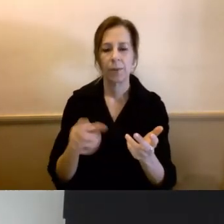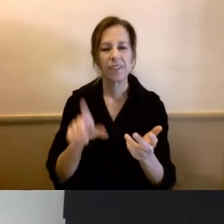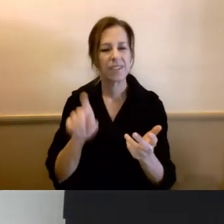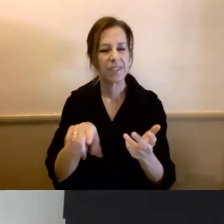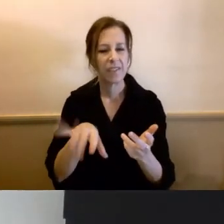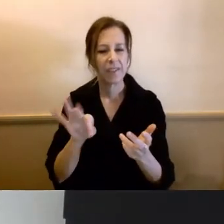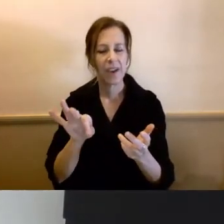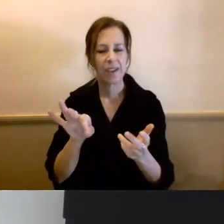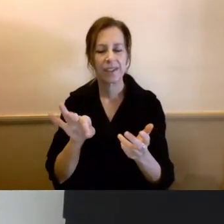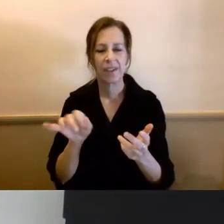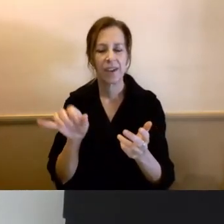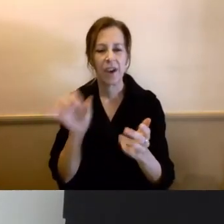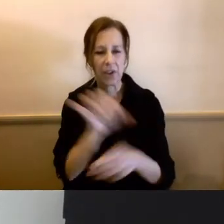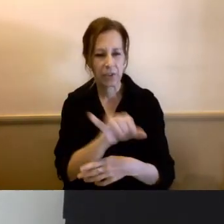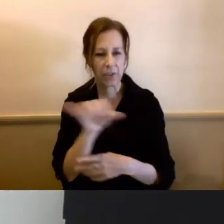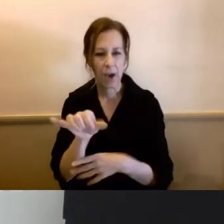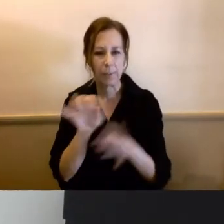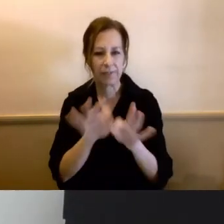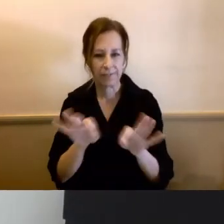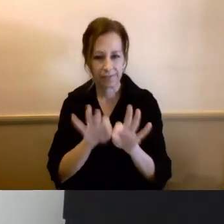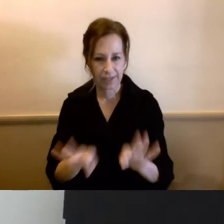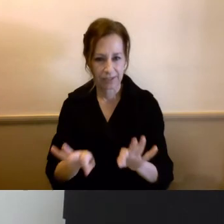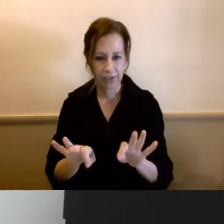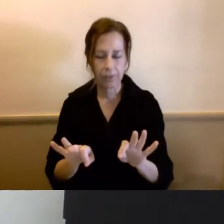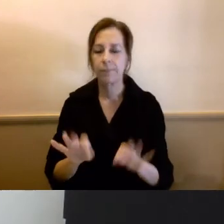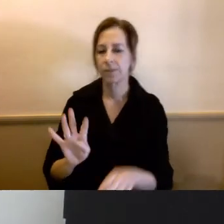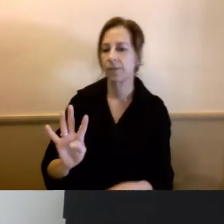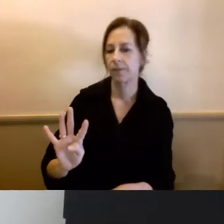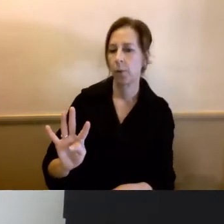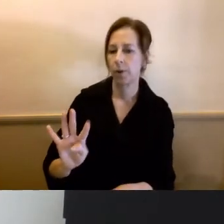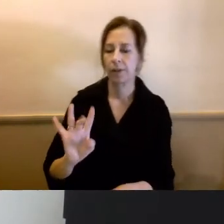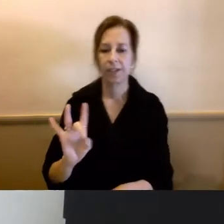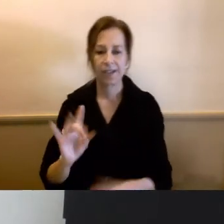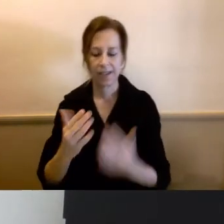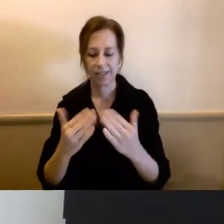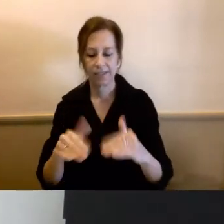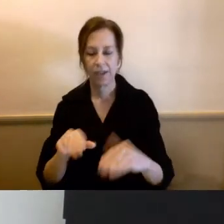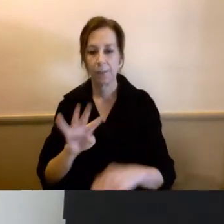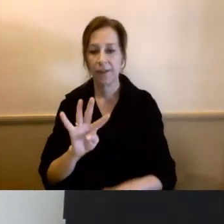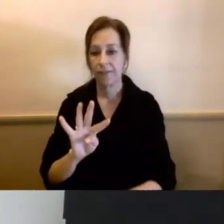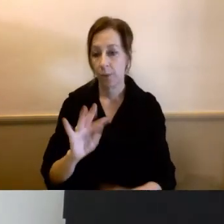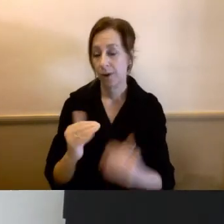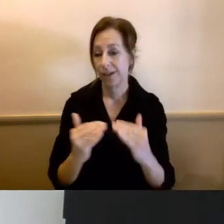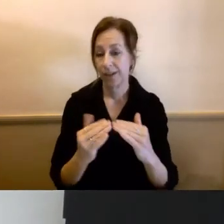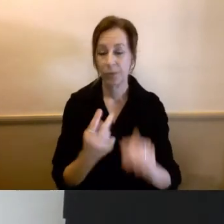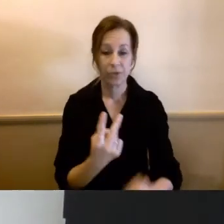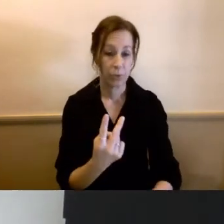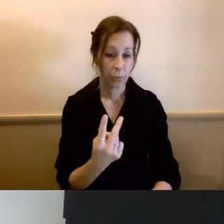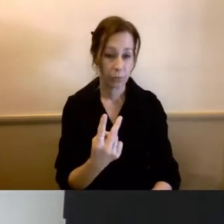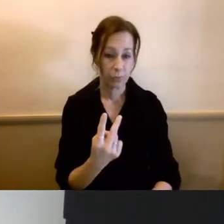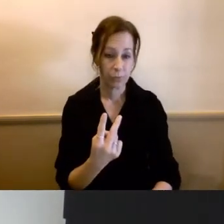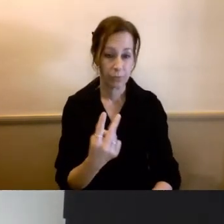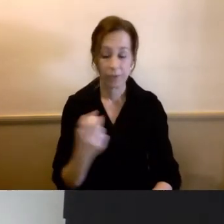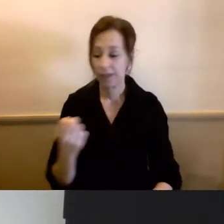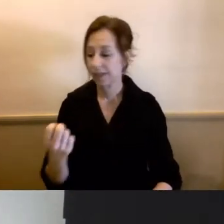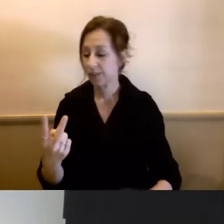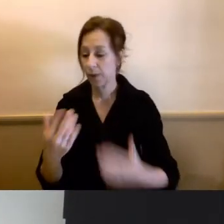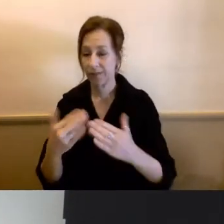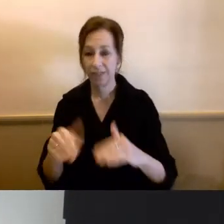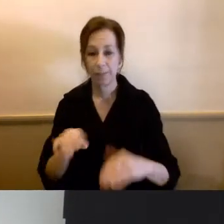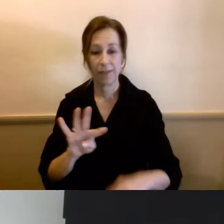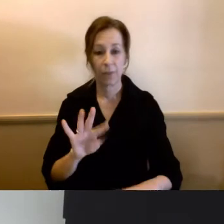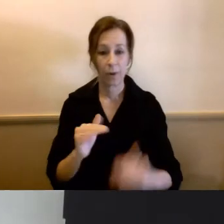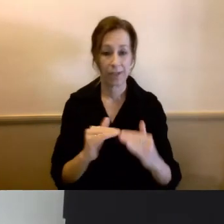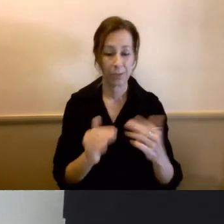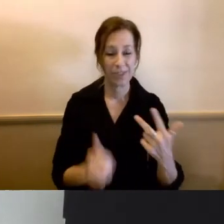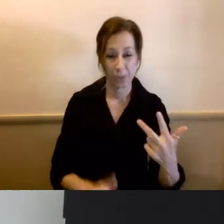a common factor between these, and that's 4. 8 divided by 4 is 2. 12 divided